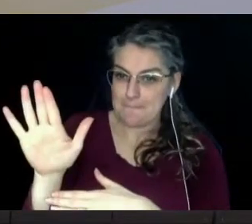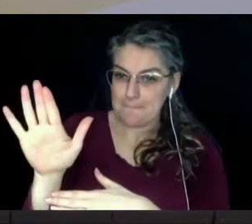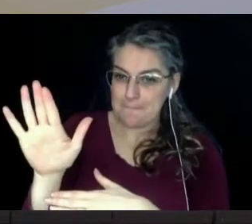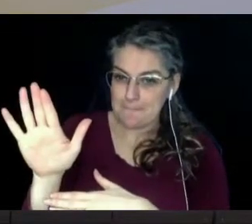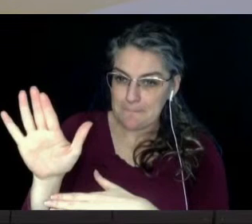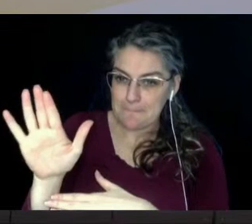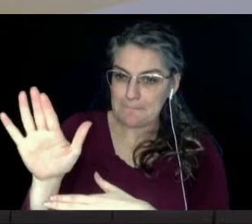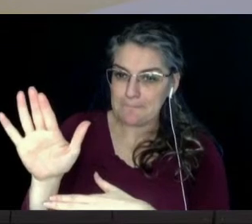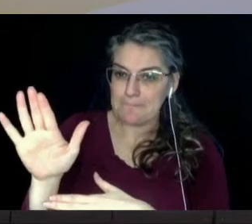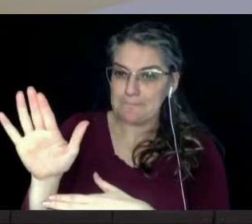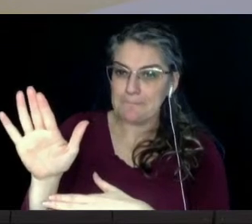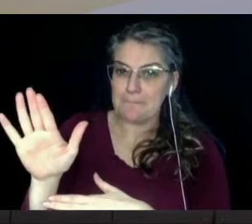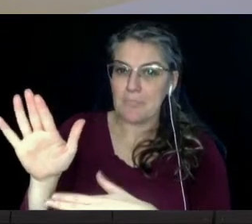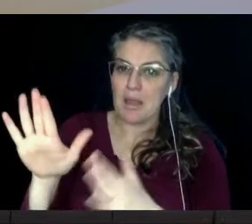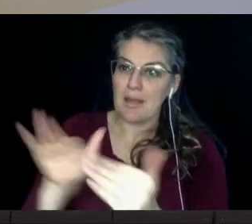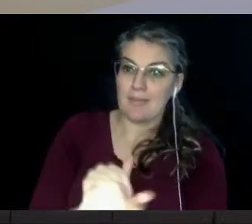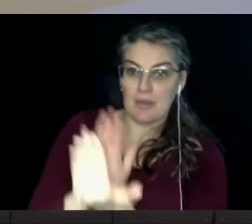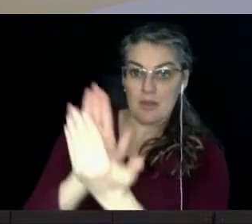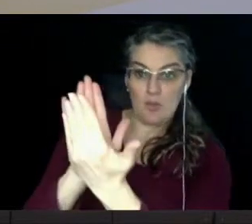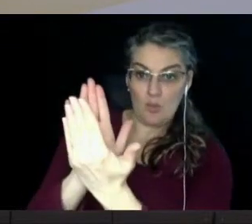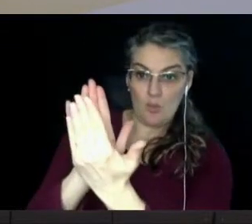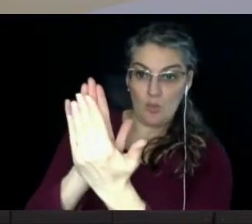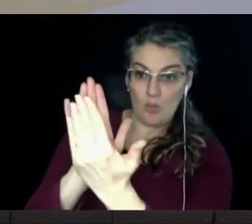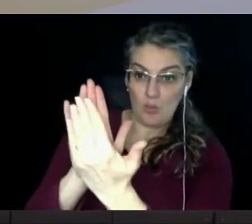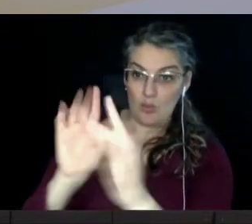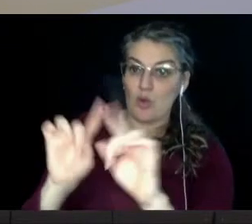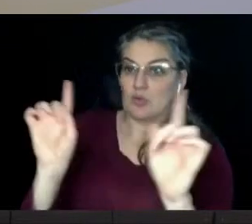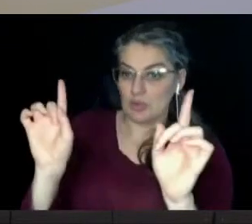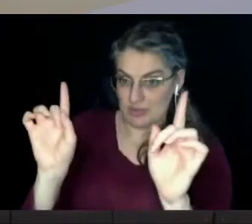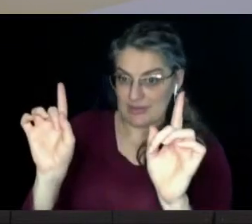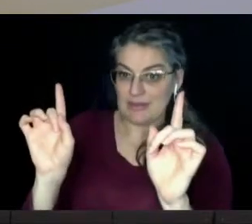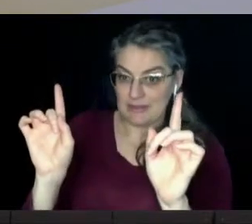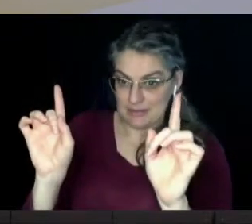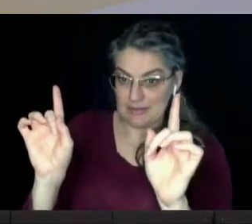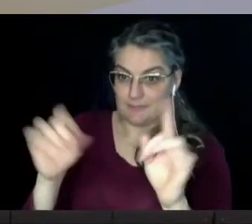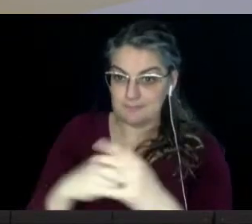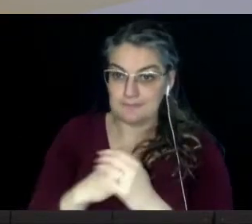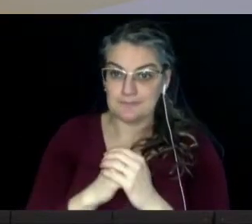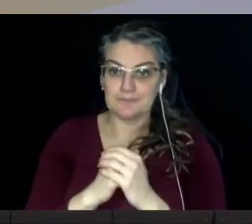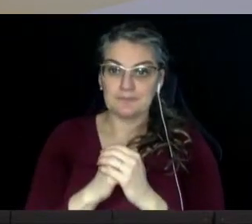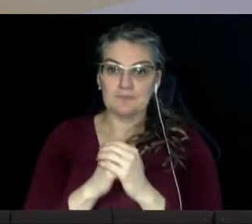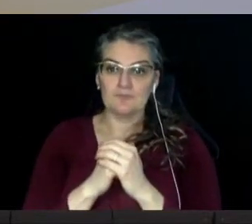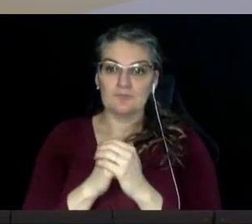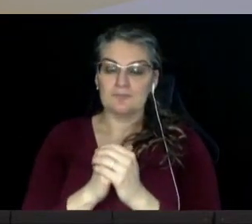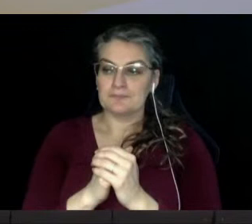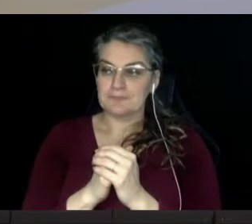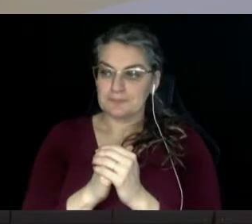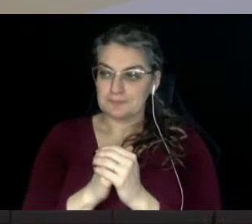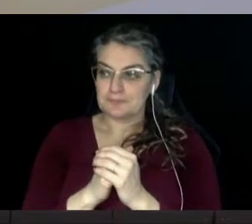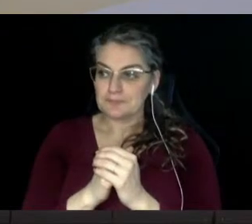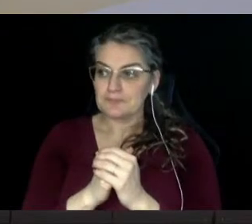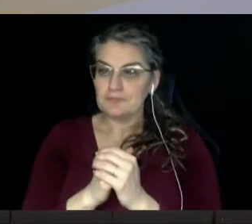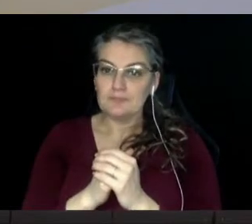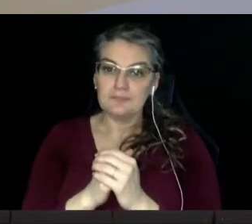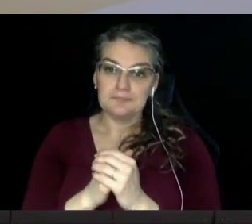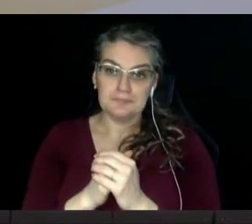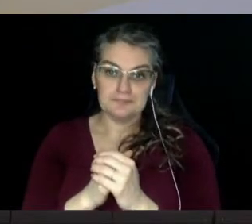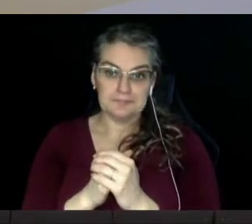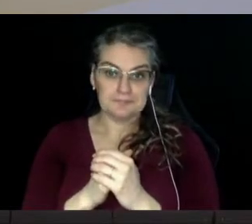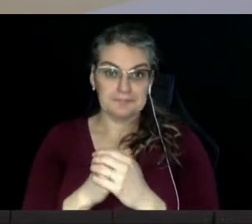their approach to requiring others from the area to isolate on entry to their